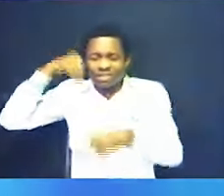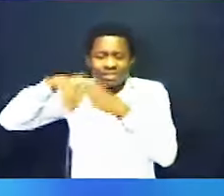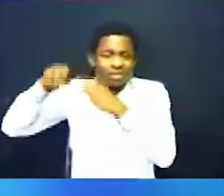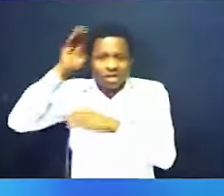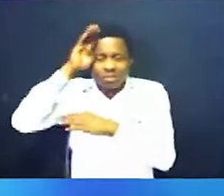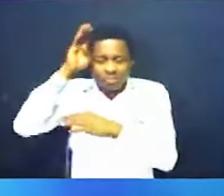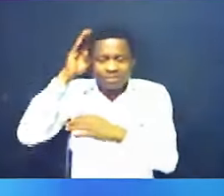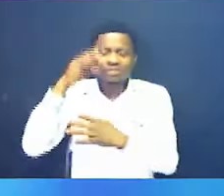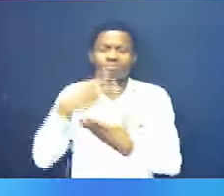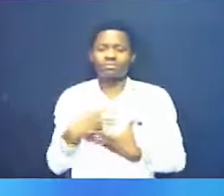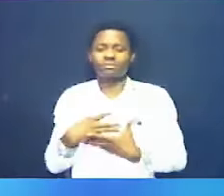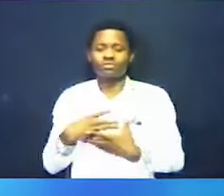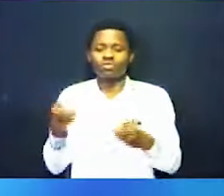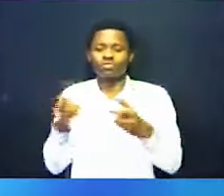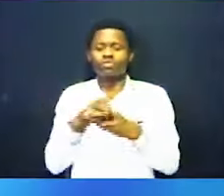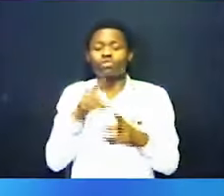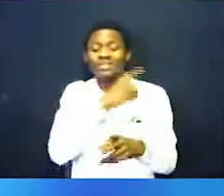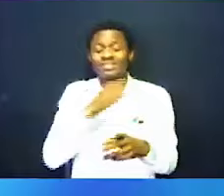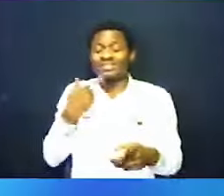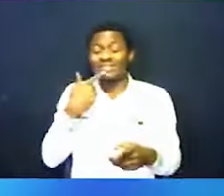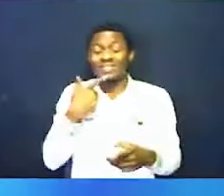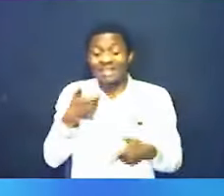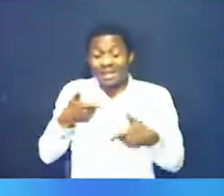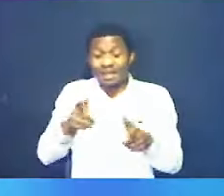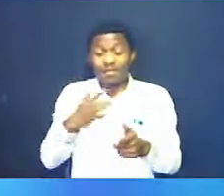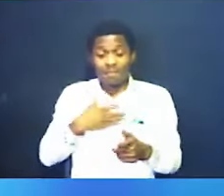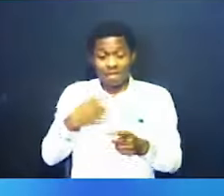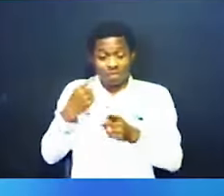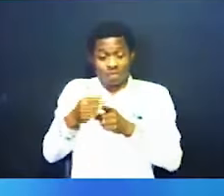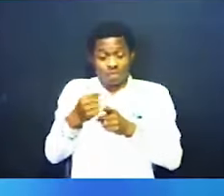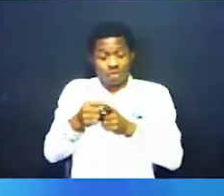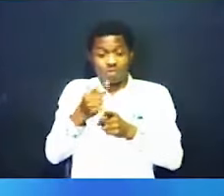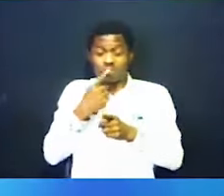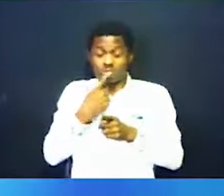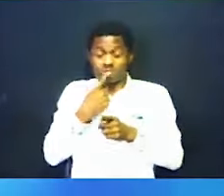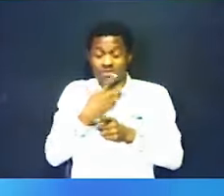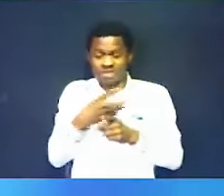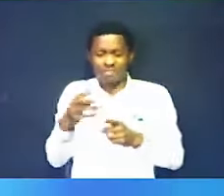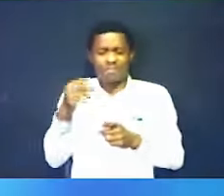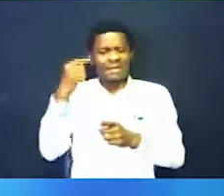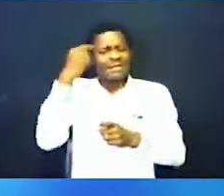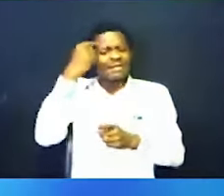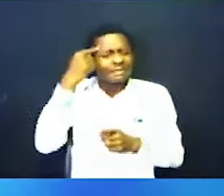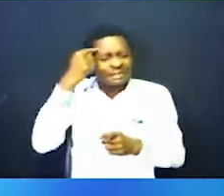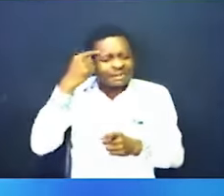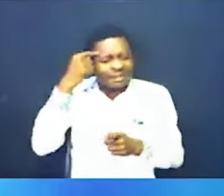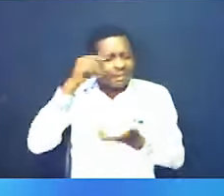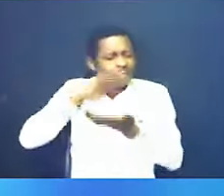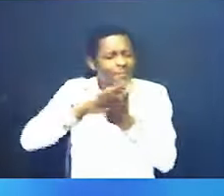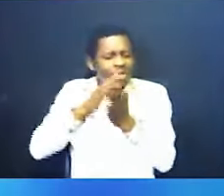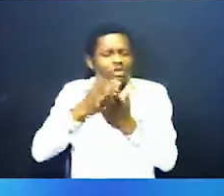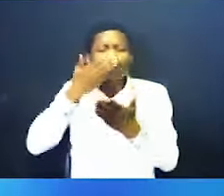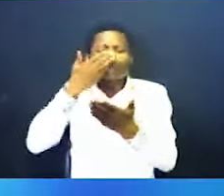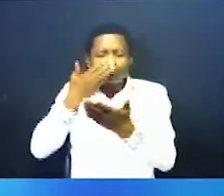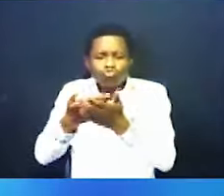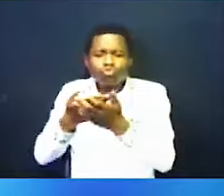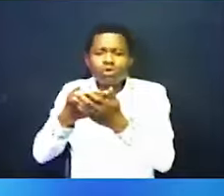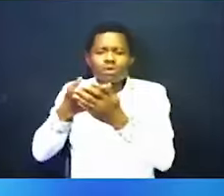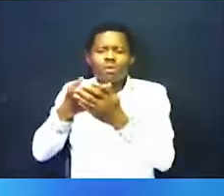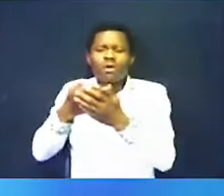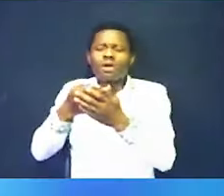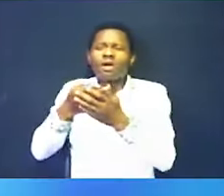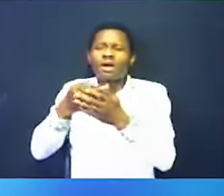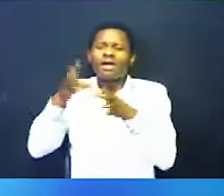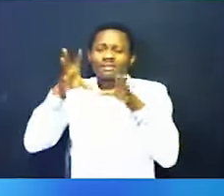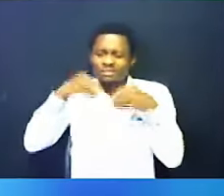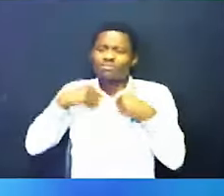and the meditations of my heart be acceptable unto you, O Lord, because you are my strength and